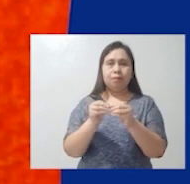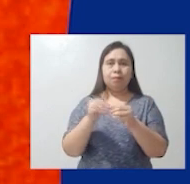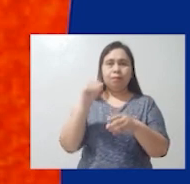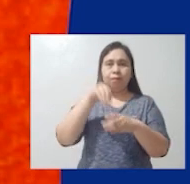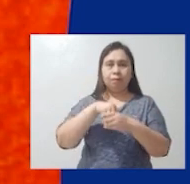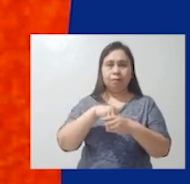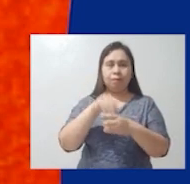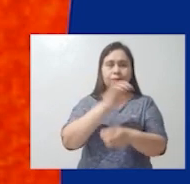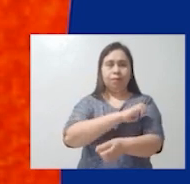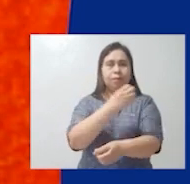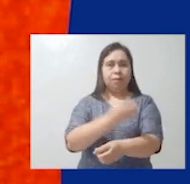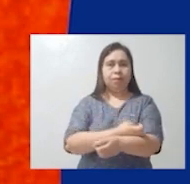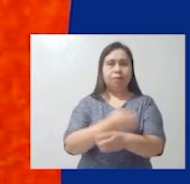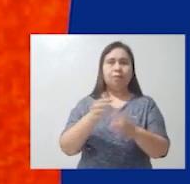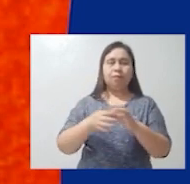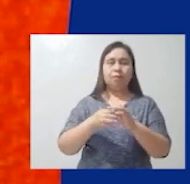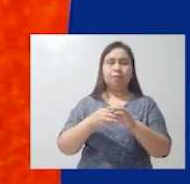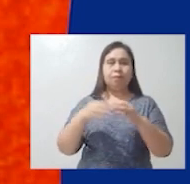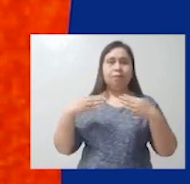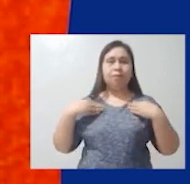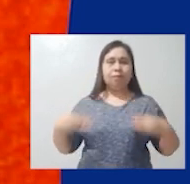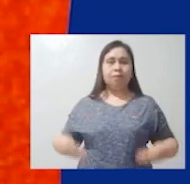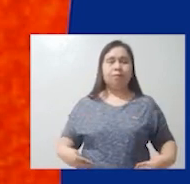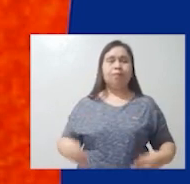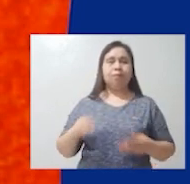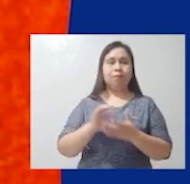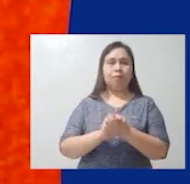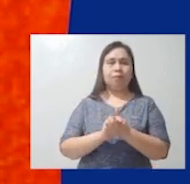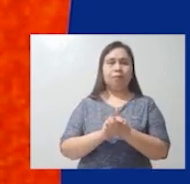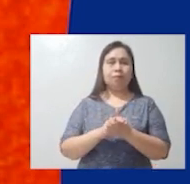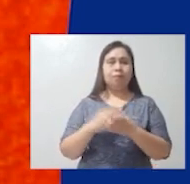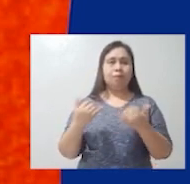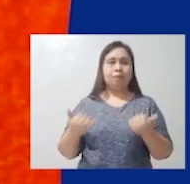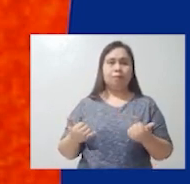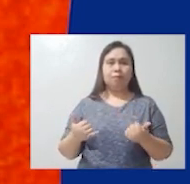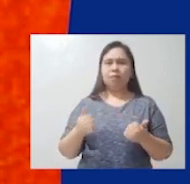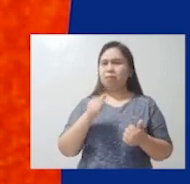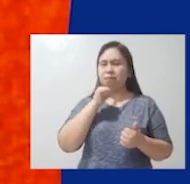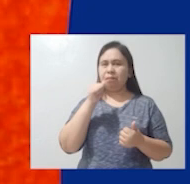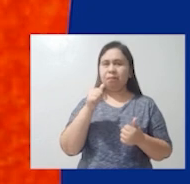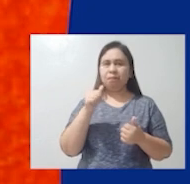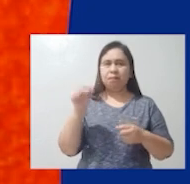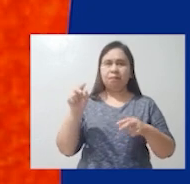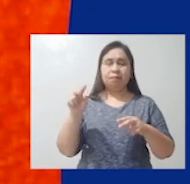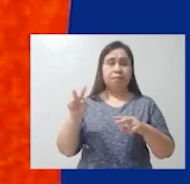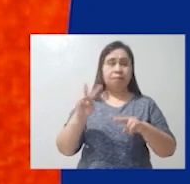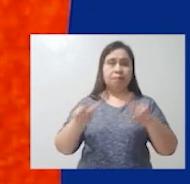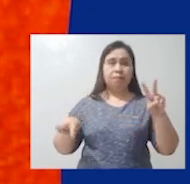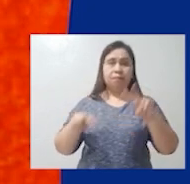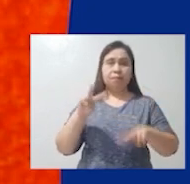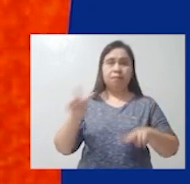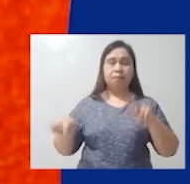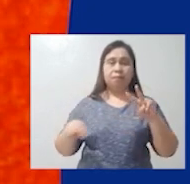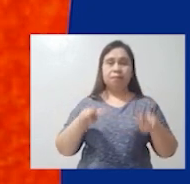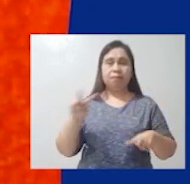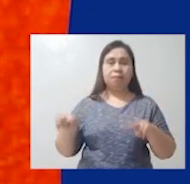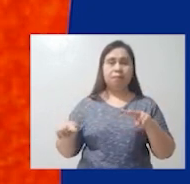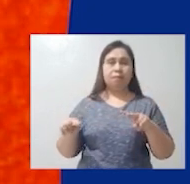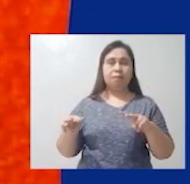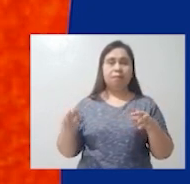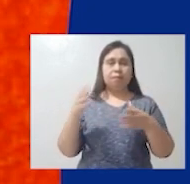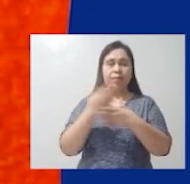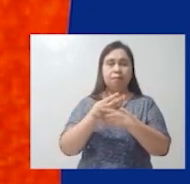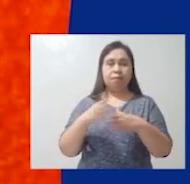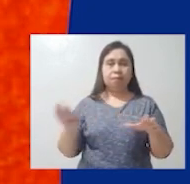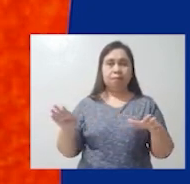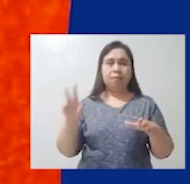energy of a body. At this point, we are not going to calculate the average kinetic energy of particles